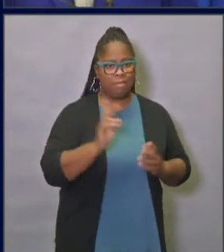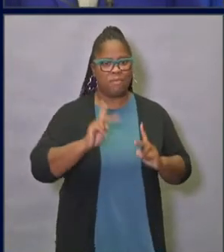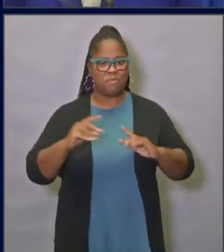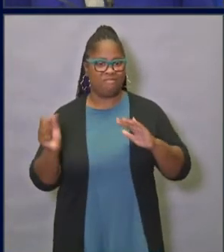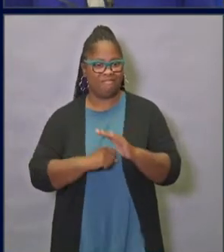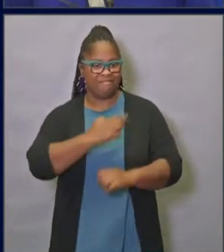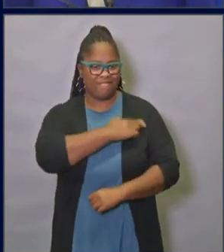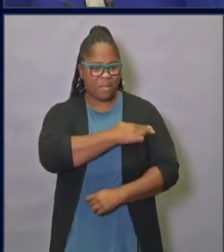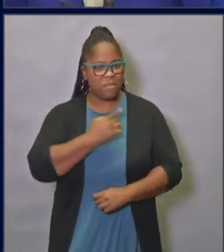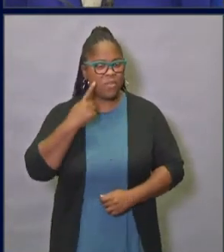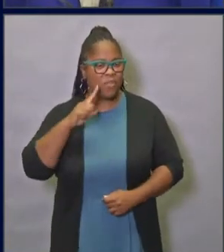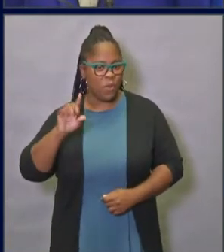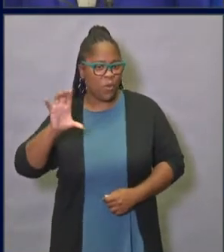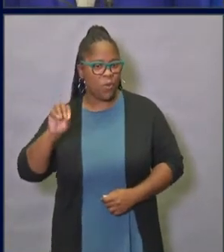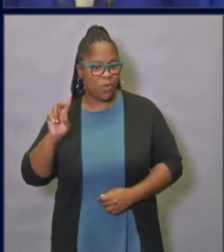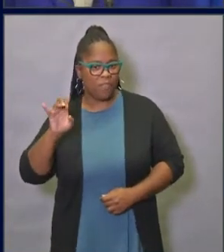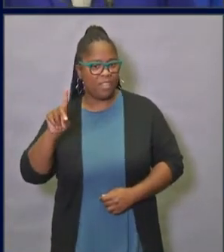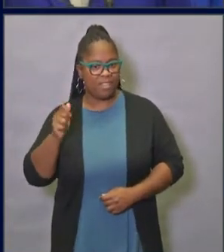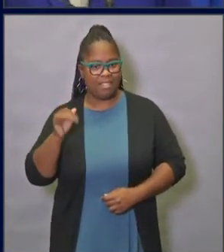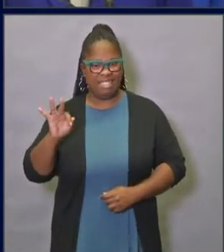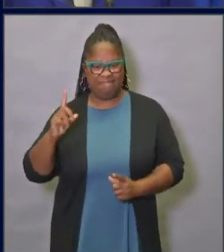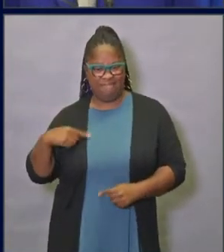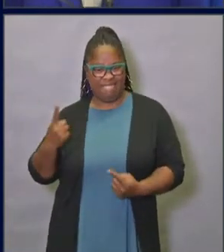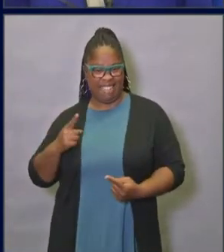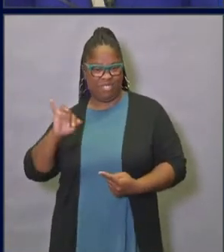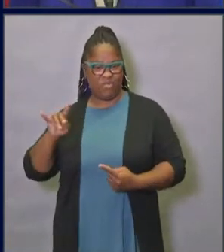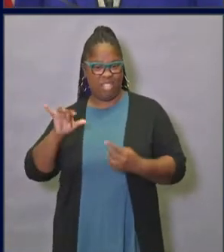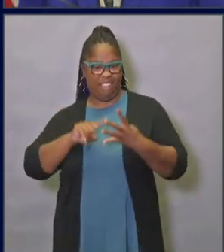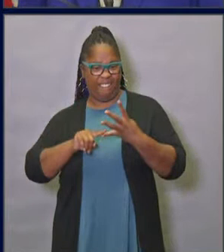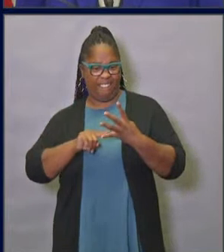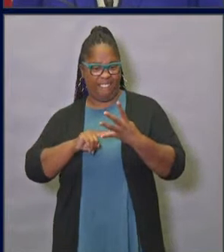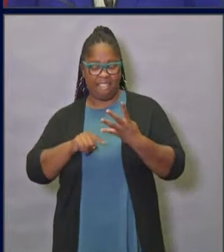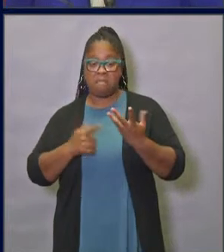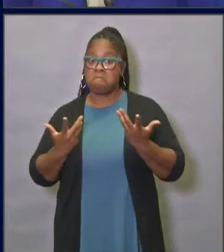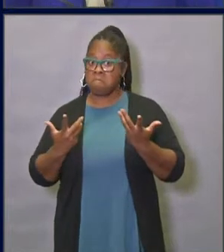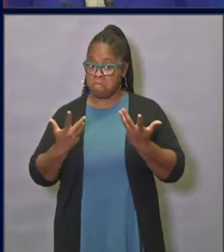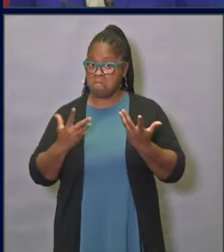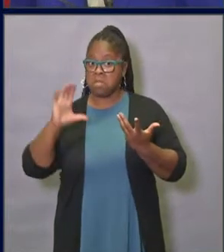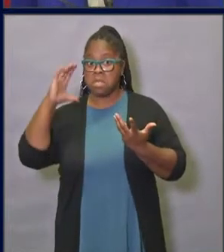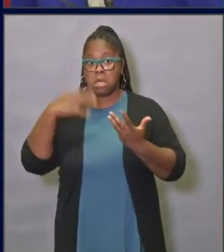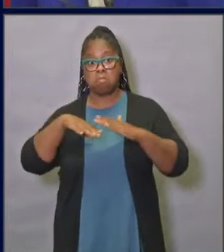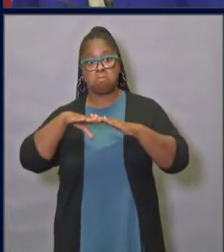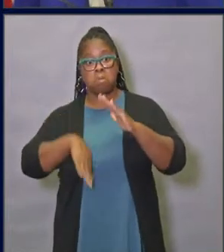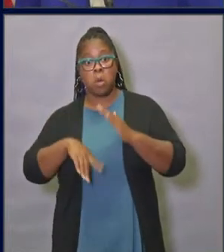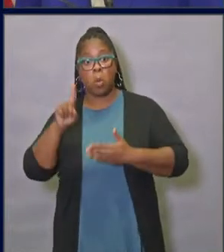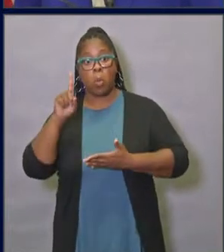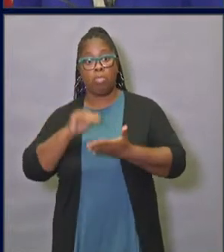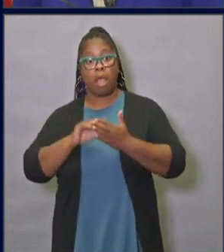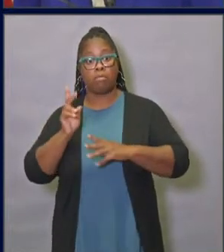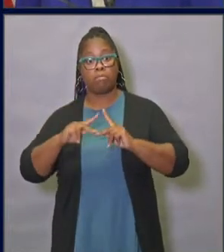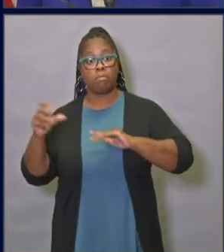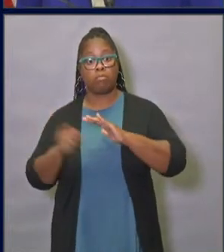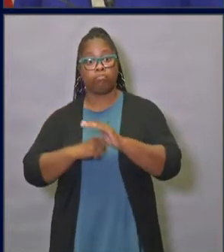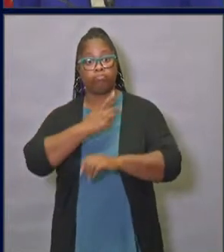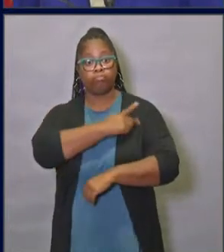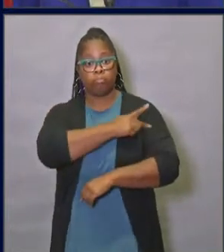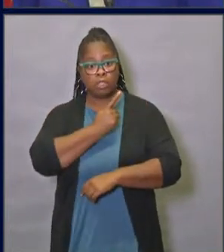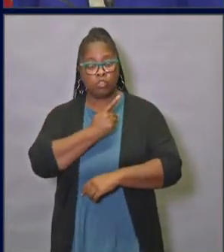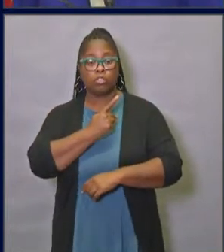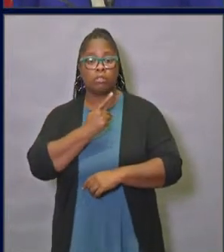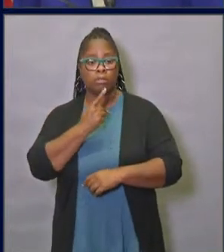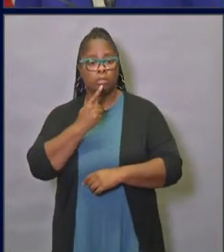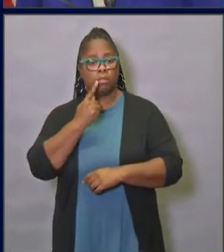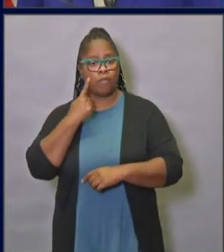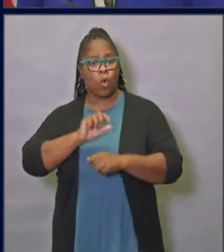for COVID-19 since the end of July. We've been below 1,000 hospitalized patients for most of